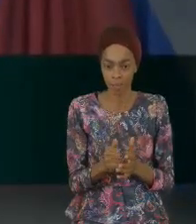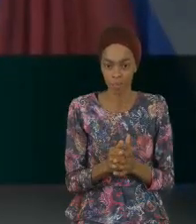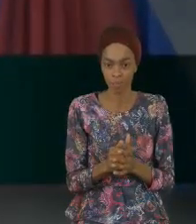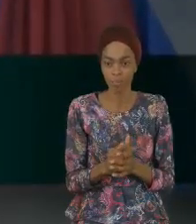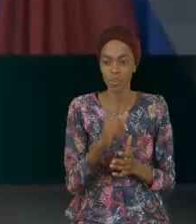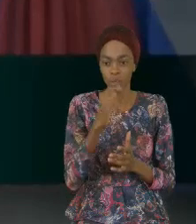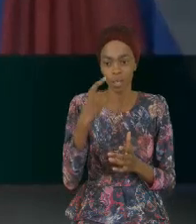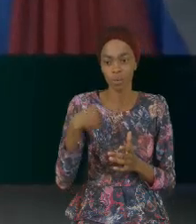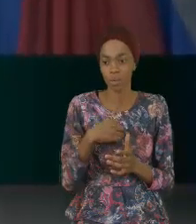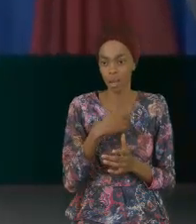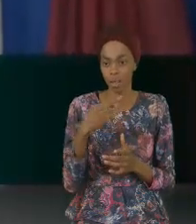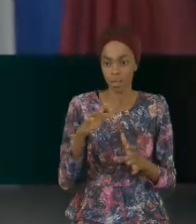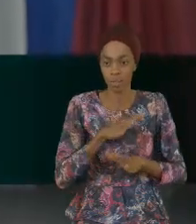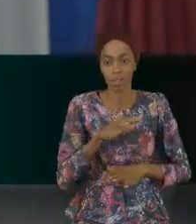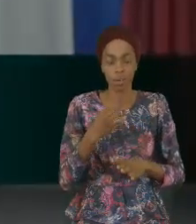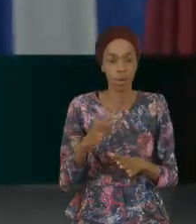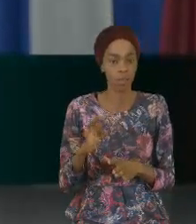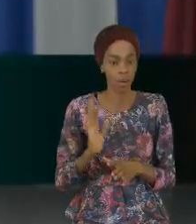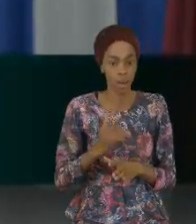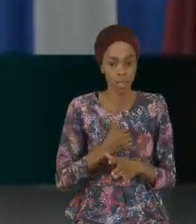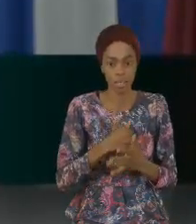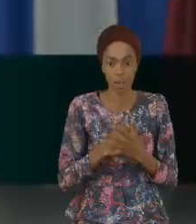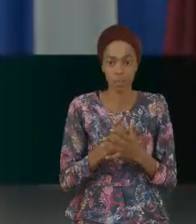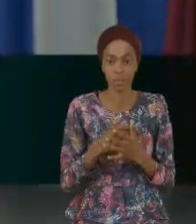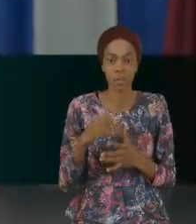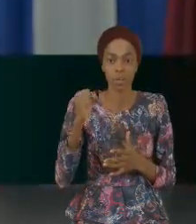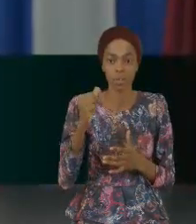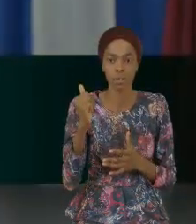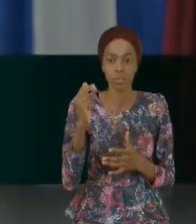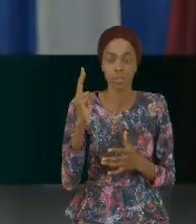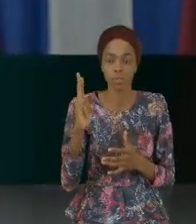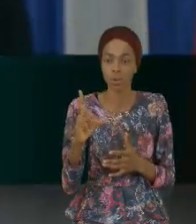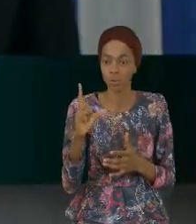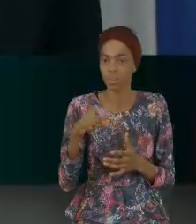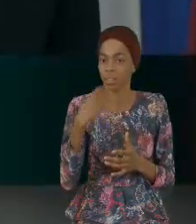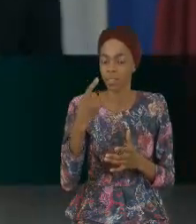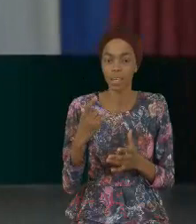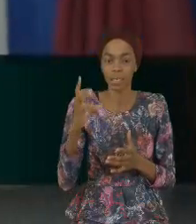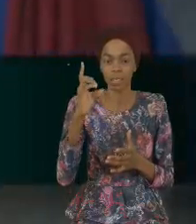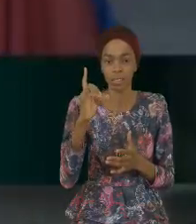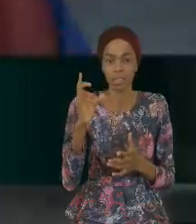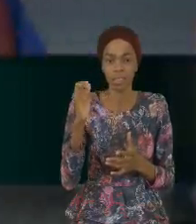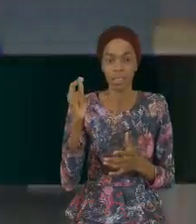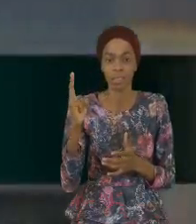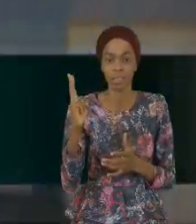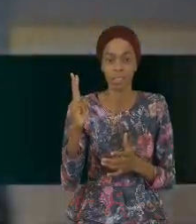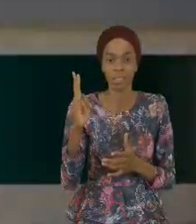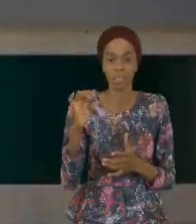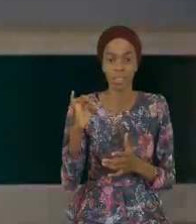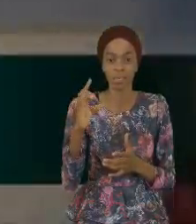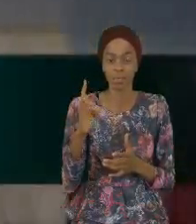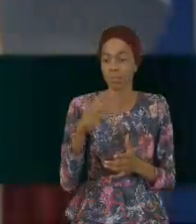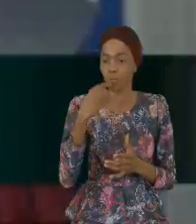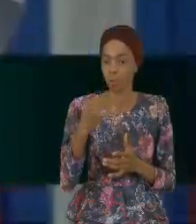of ourselves. Saul telling David, you cannot. This one you are trying to confront, you want to confront,